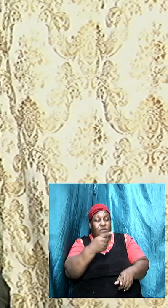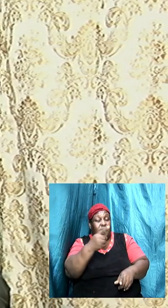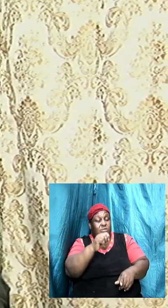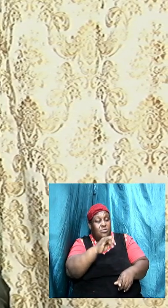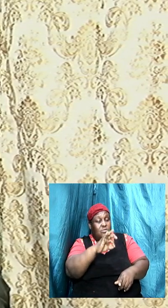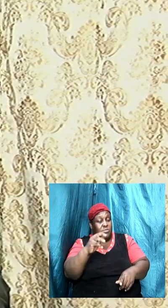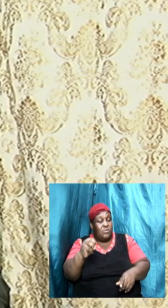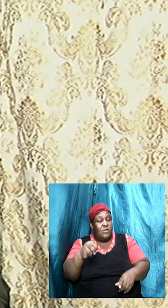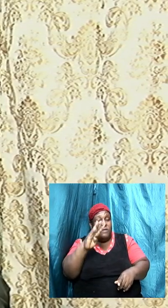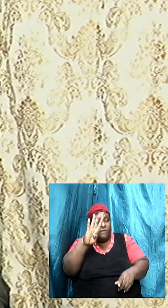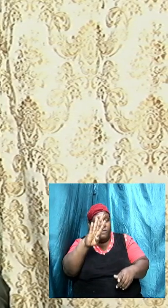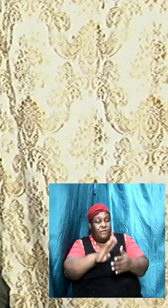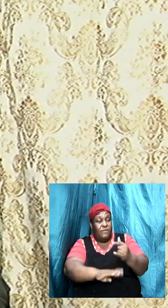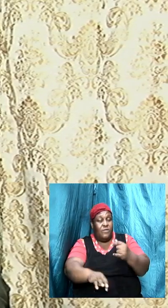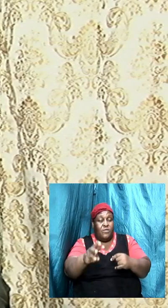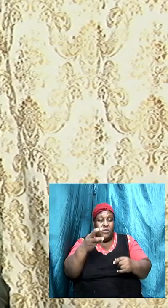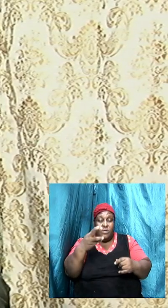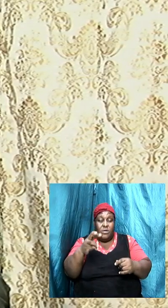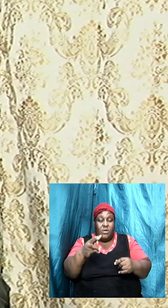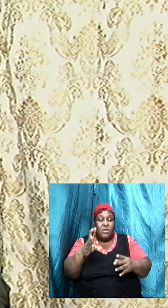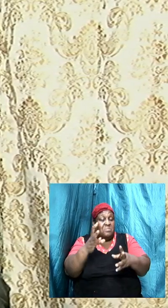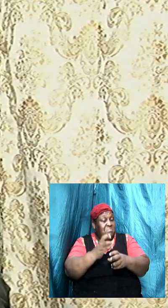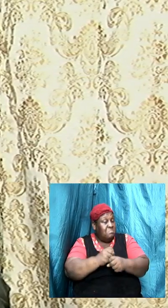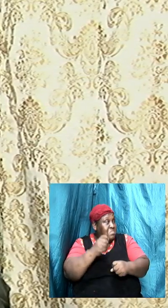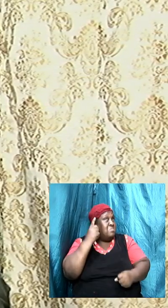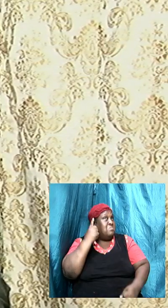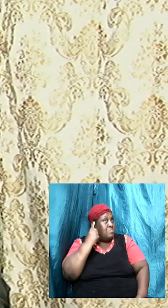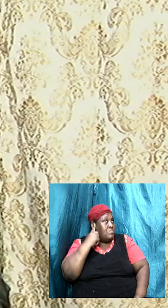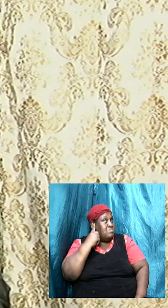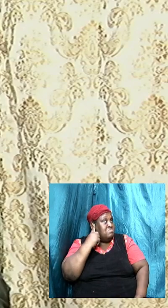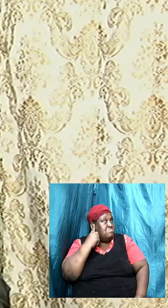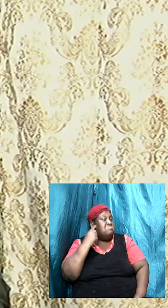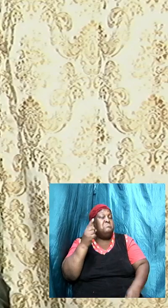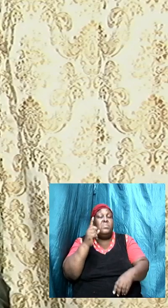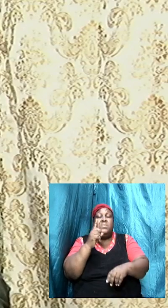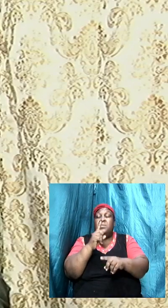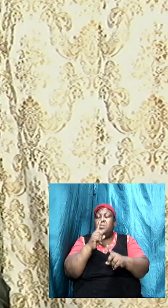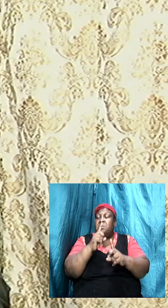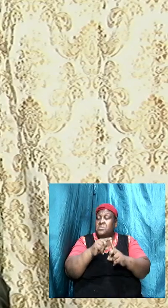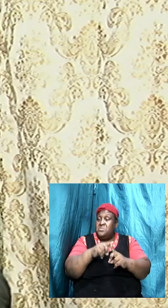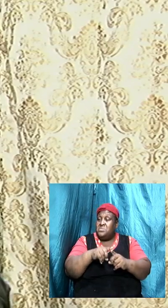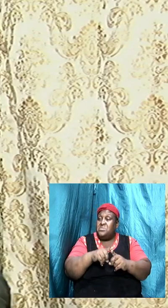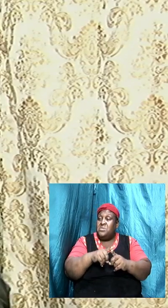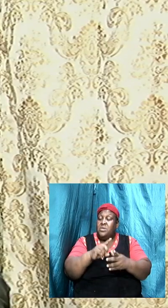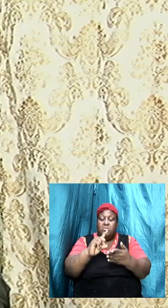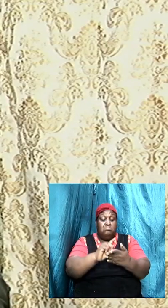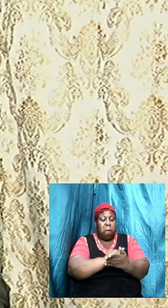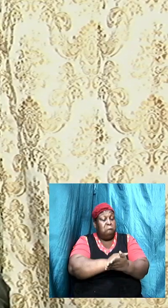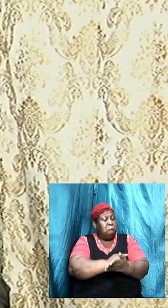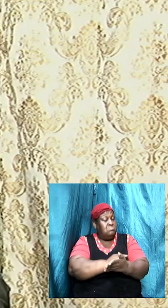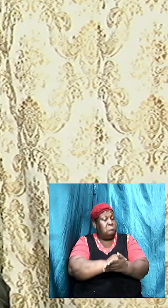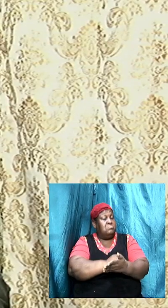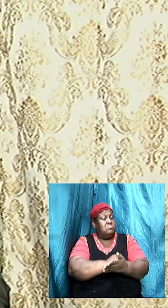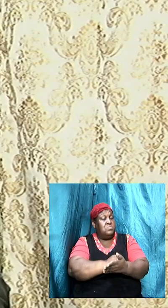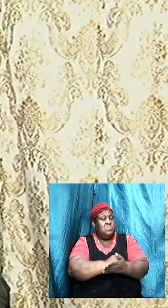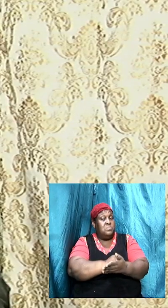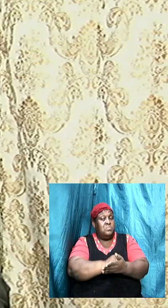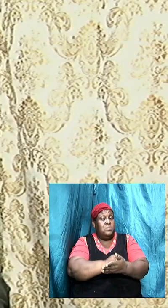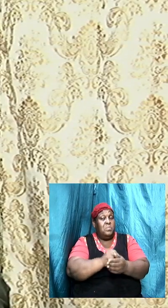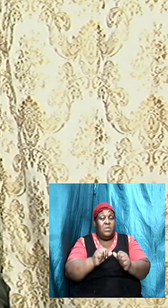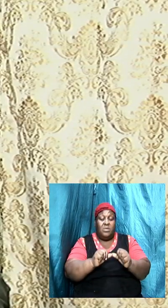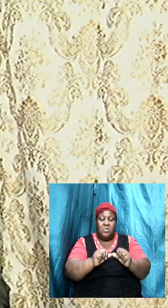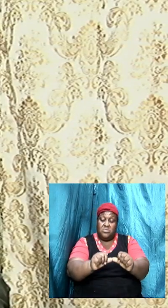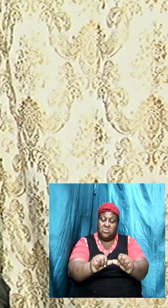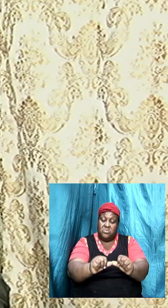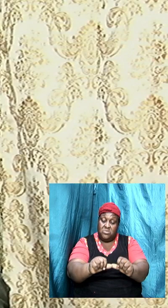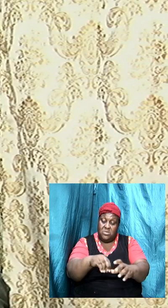16 says, take heed unto the doctrine, continue